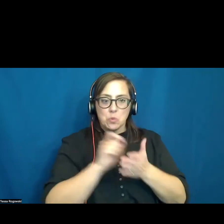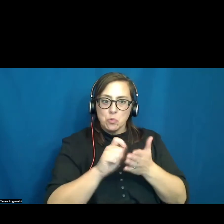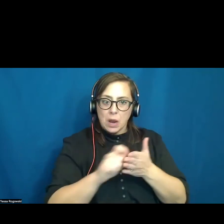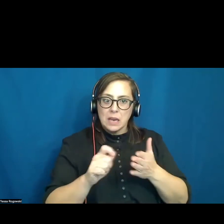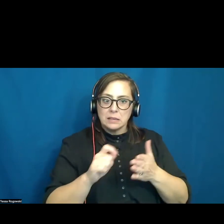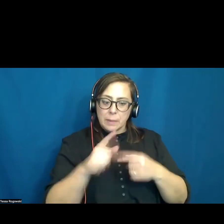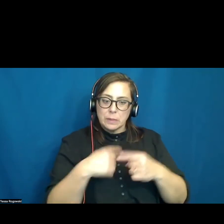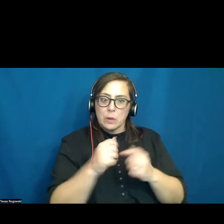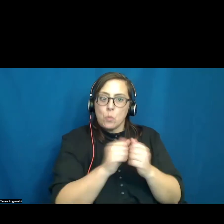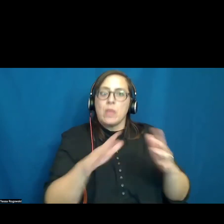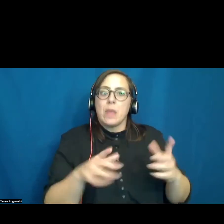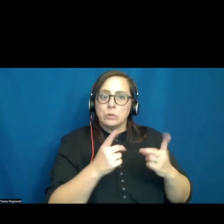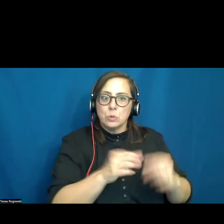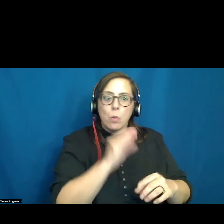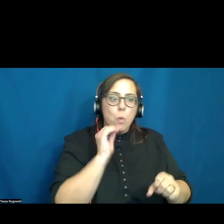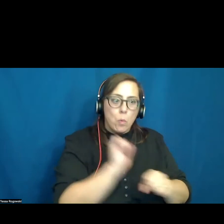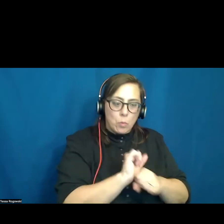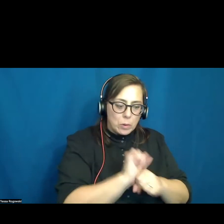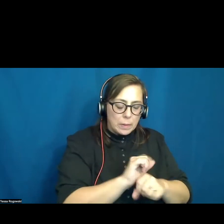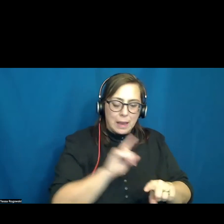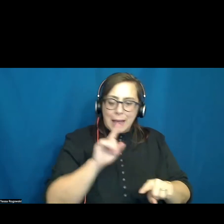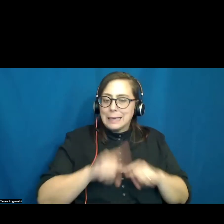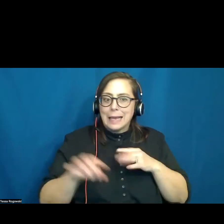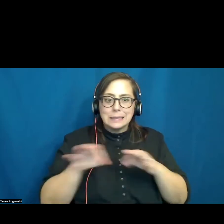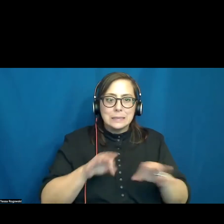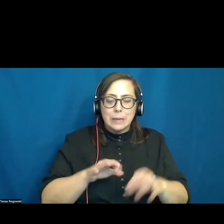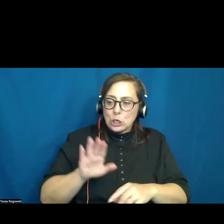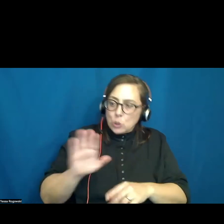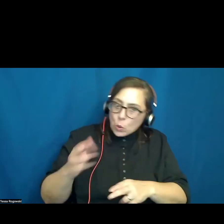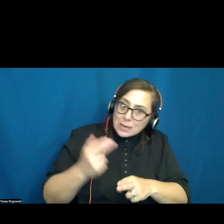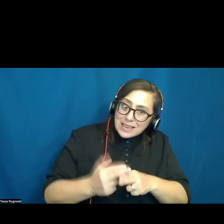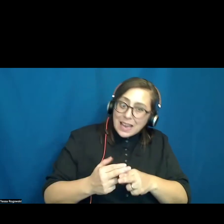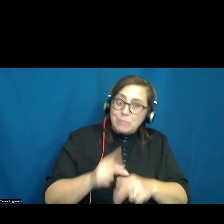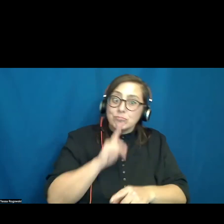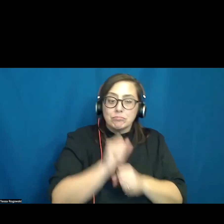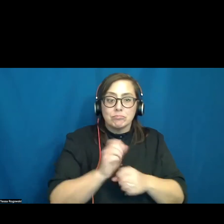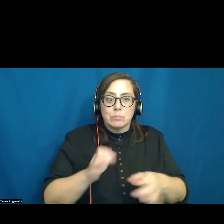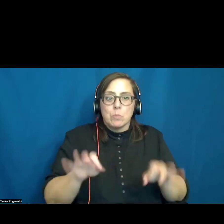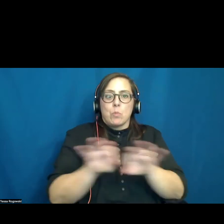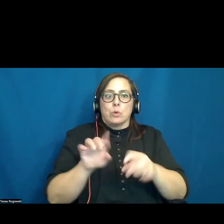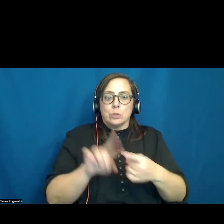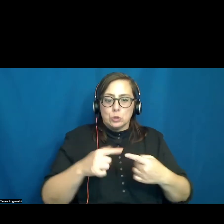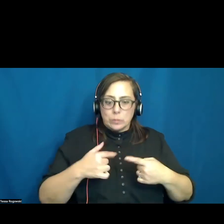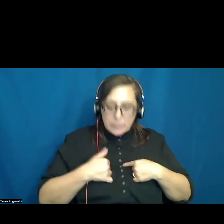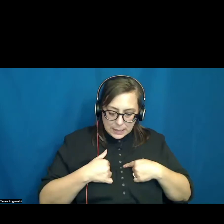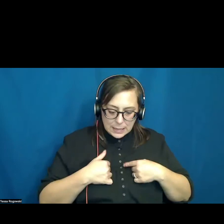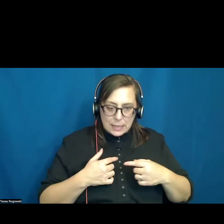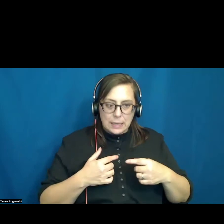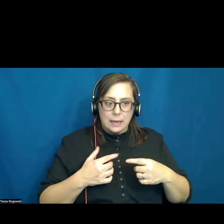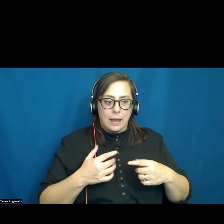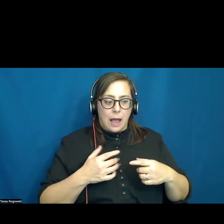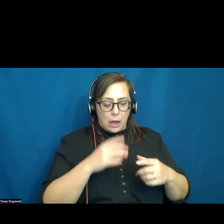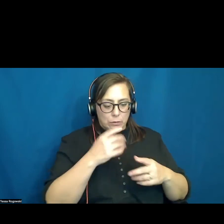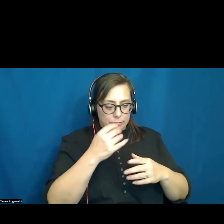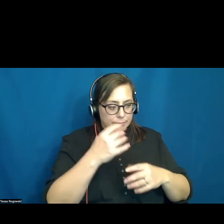homework. I can't explain how entirely irrelevant your name is to me, how to make an image for the pain of not caring.